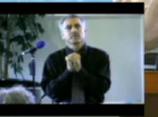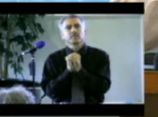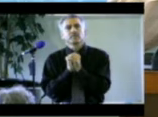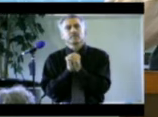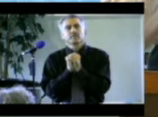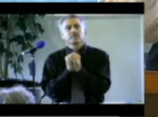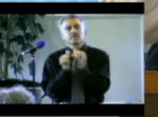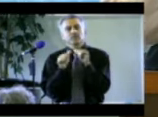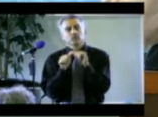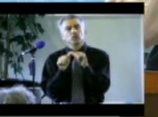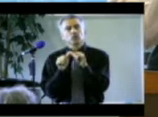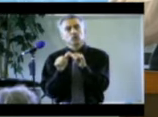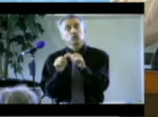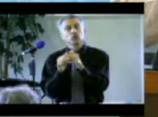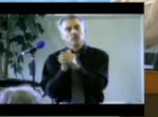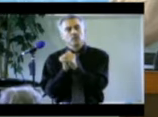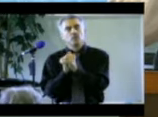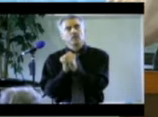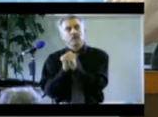ceasing,